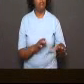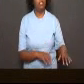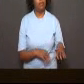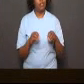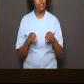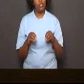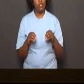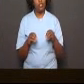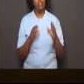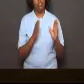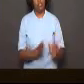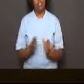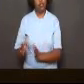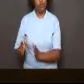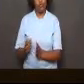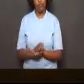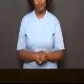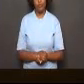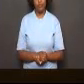Students, let's get ready.